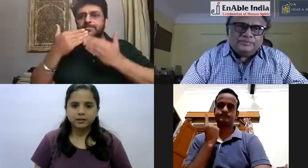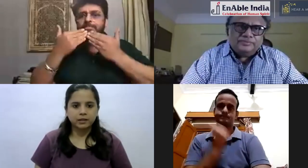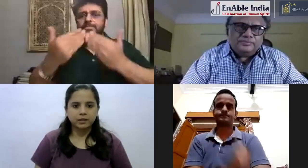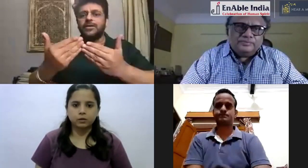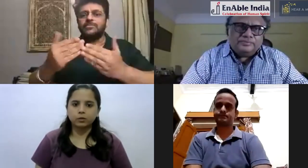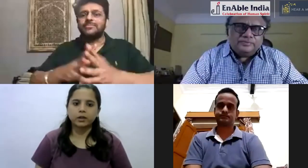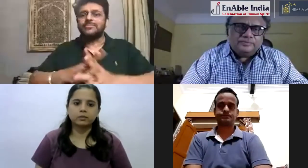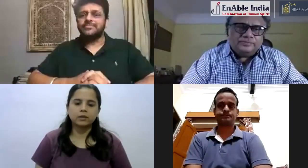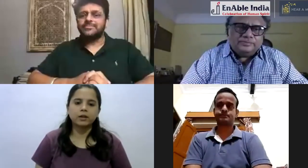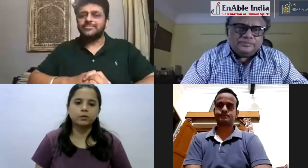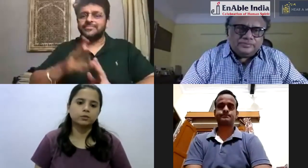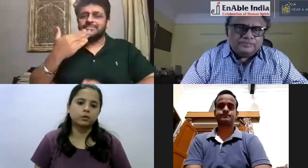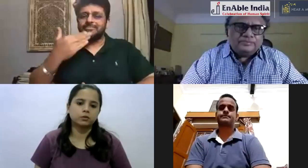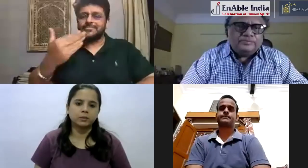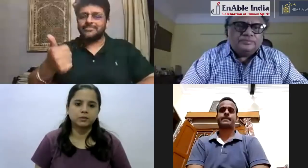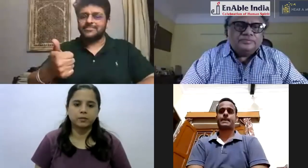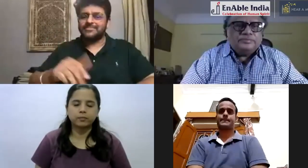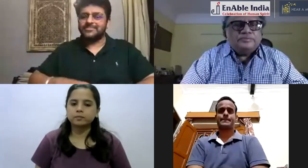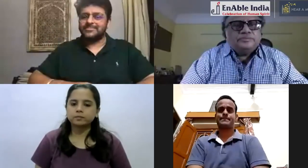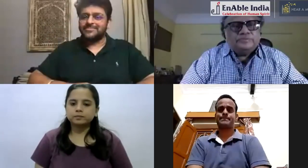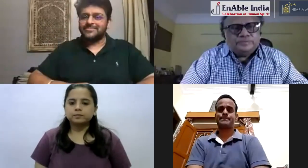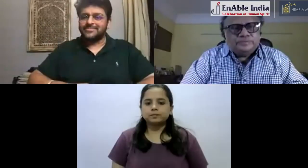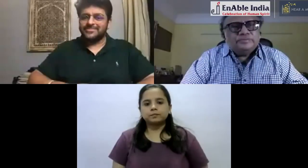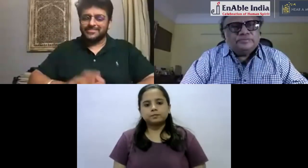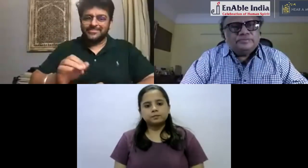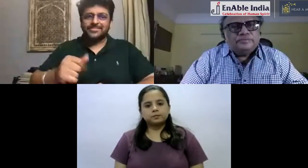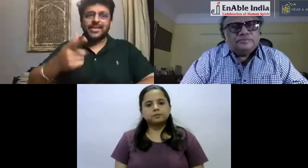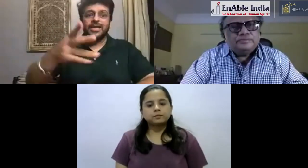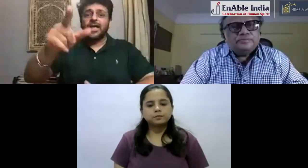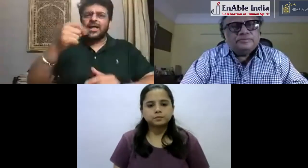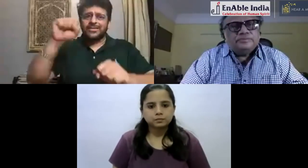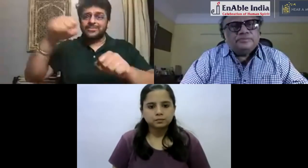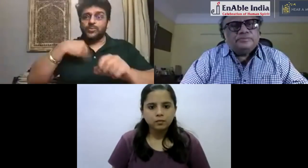Okay, it's clear now. Okay, thank you, Dr. Alim Singh.